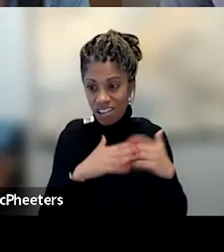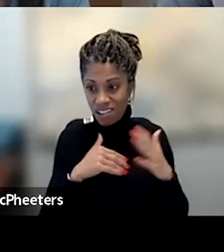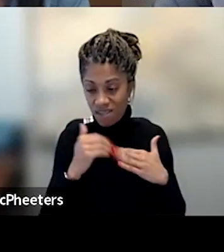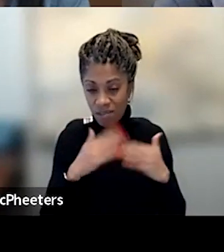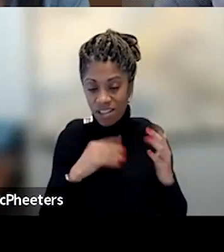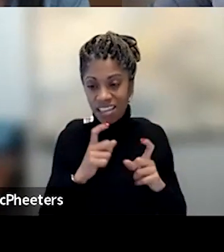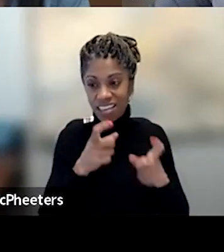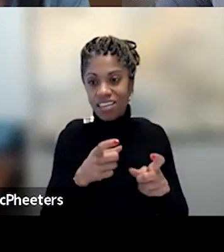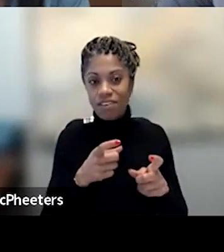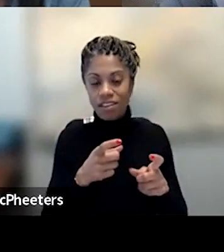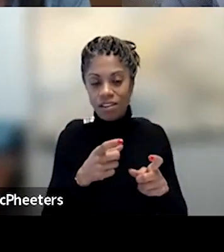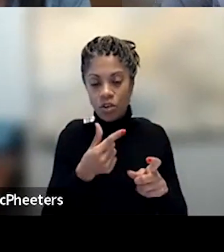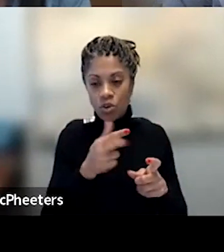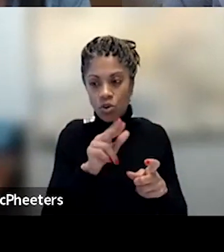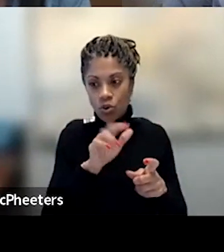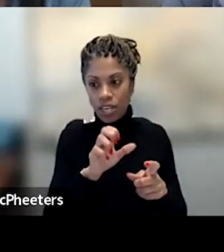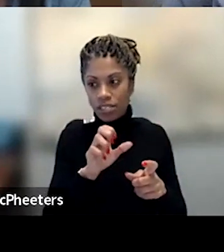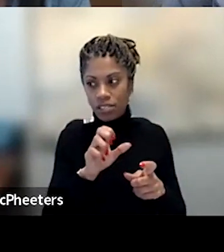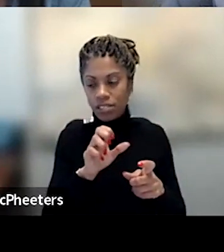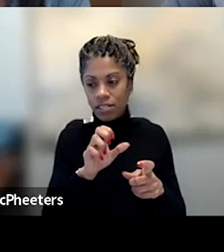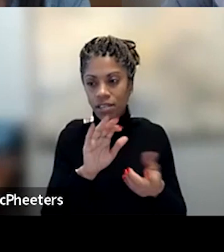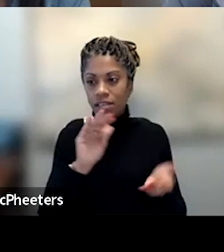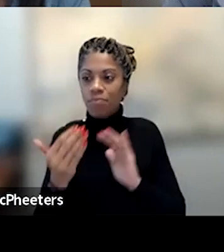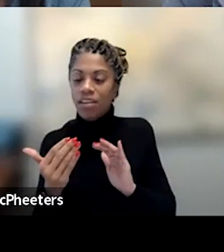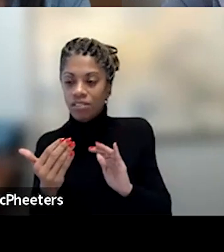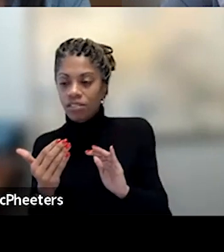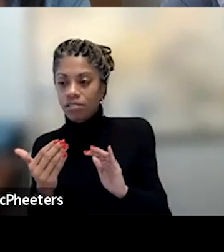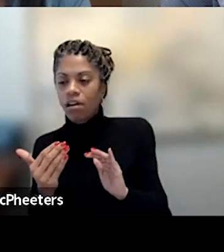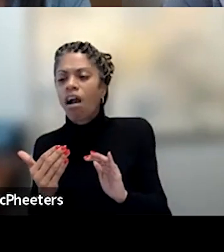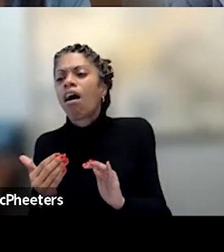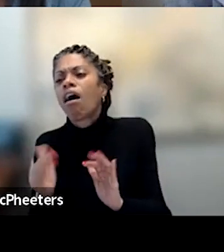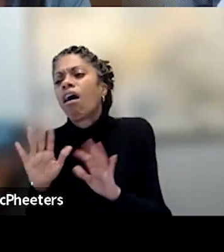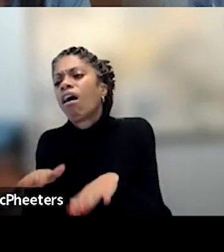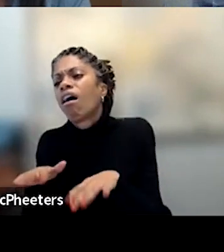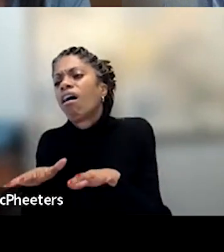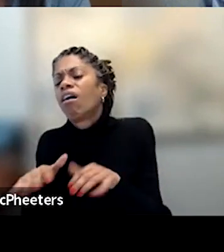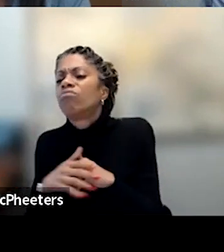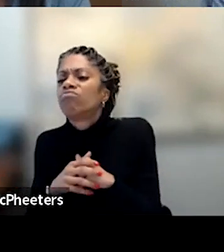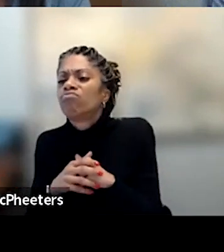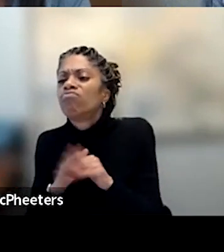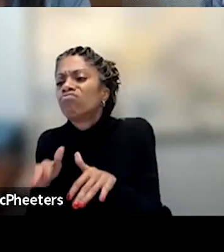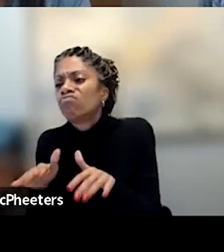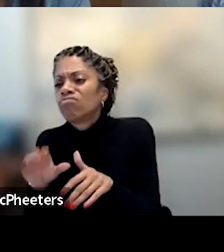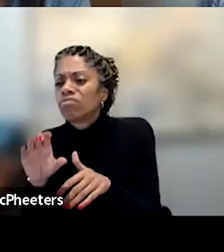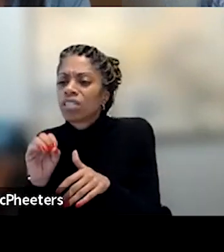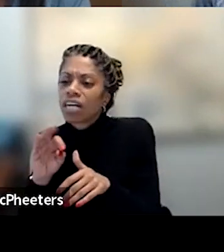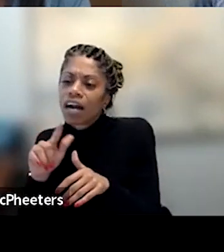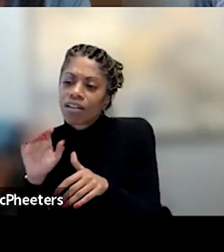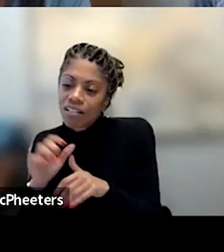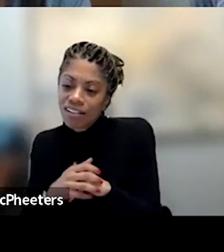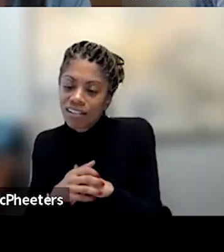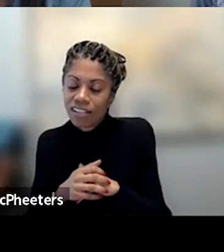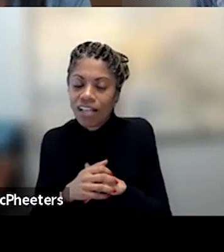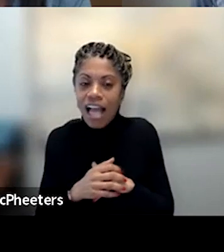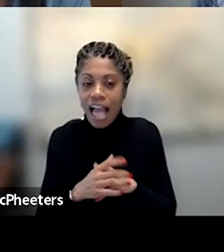and I'm happy you asked it, Robert. I think the most important thing is to be very direct when you're having these conversations, to approach them from a